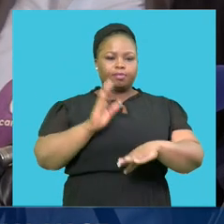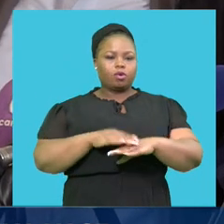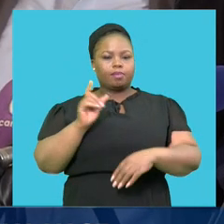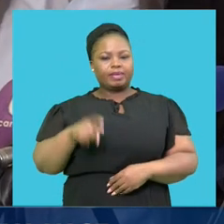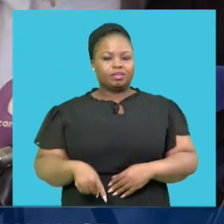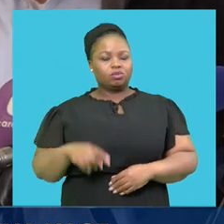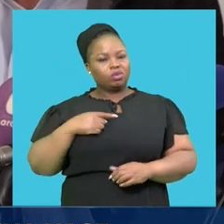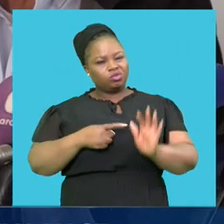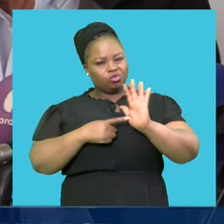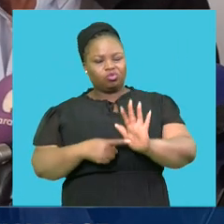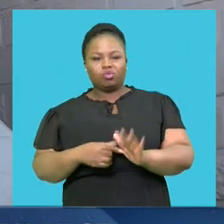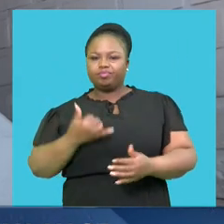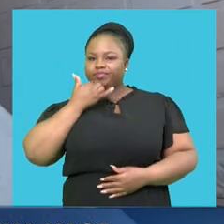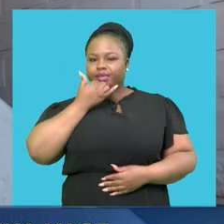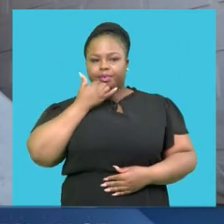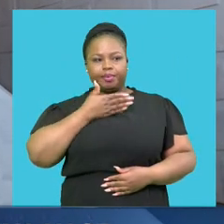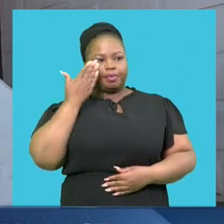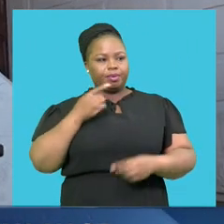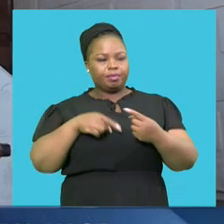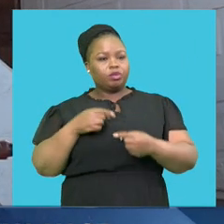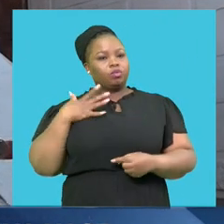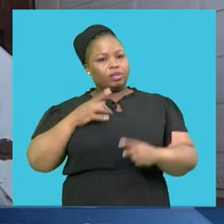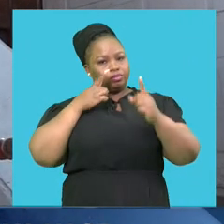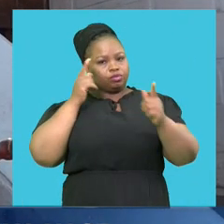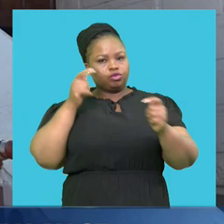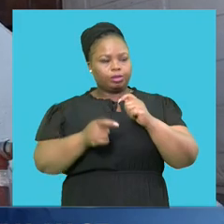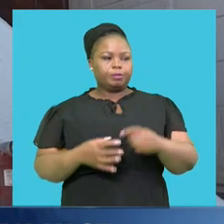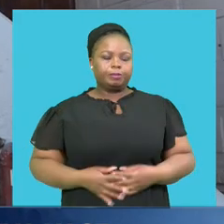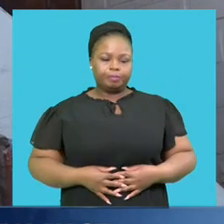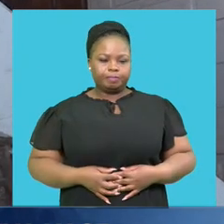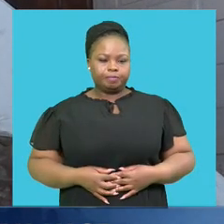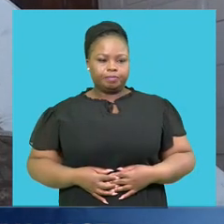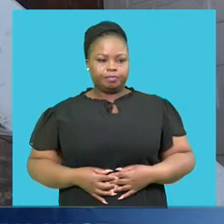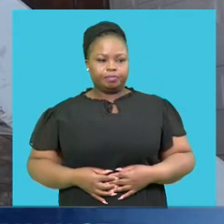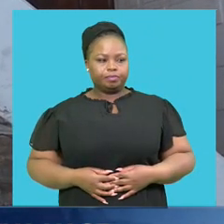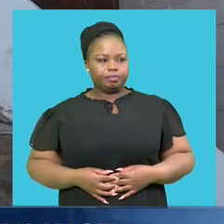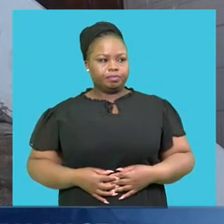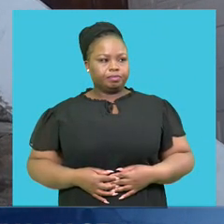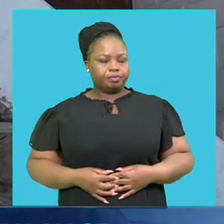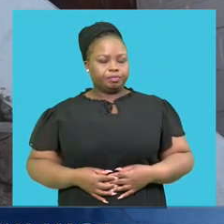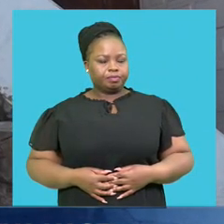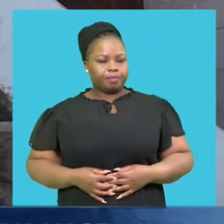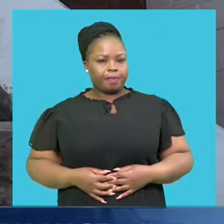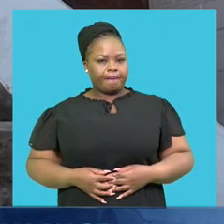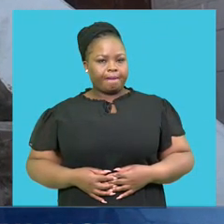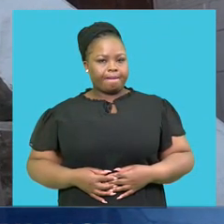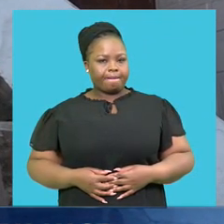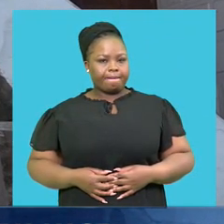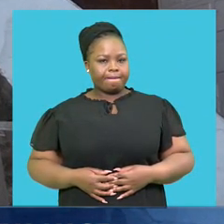ya, laugubo ona gali, saubumbano, kumla wochin, nchonimputuko. Kuinda, abaze, swedotv, ndi gunomuza balazo, mtuka,